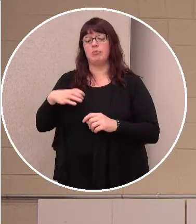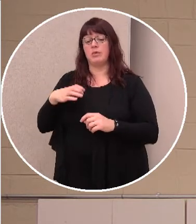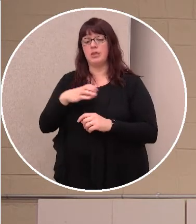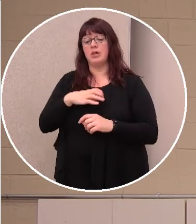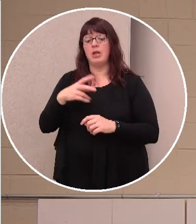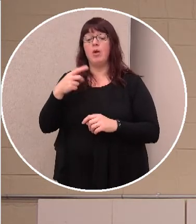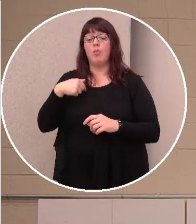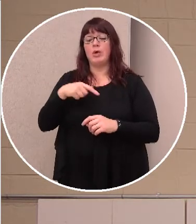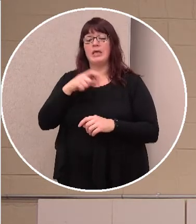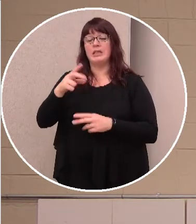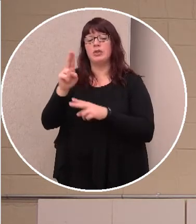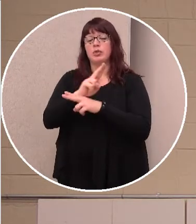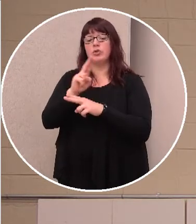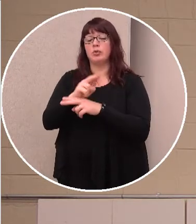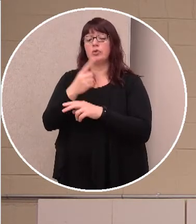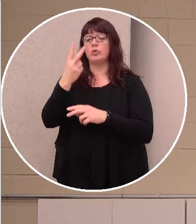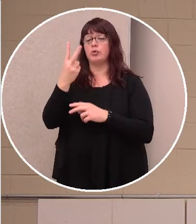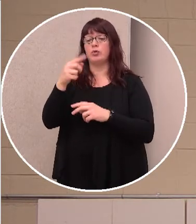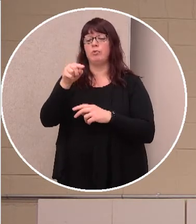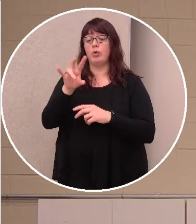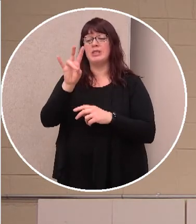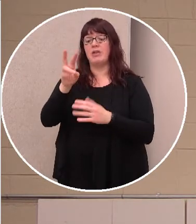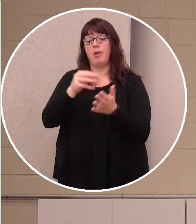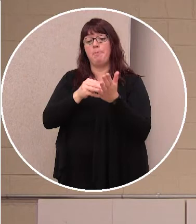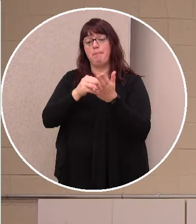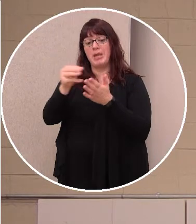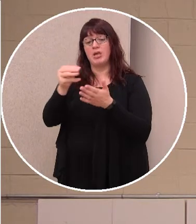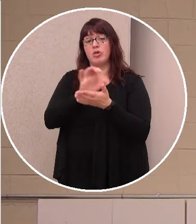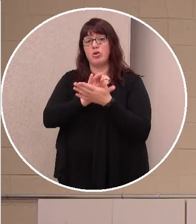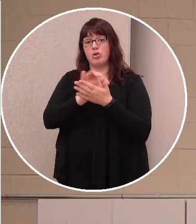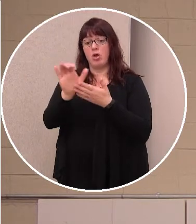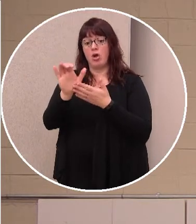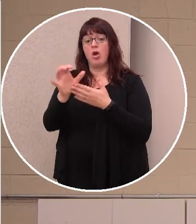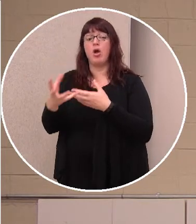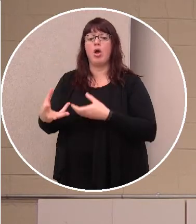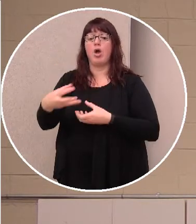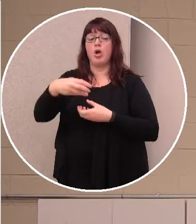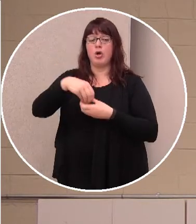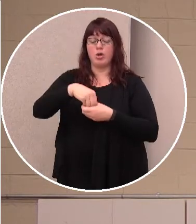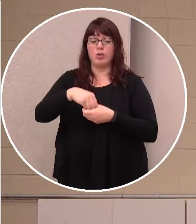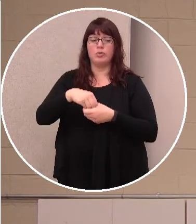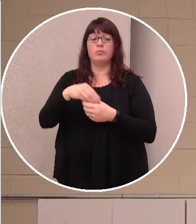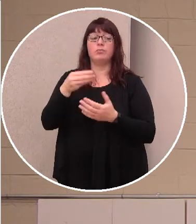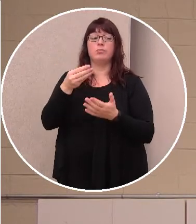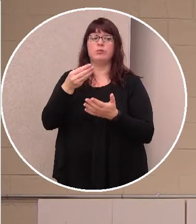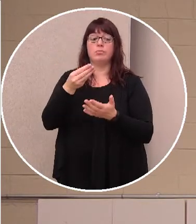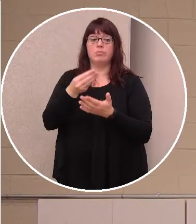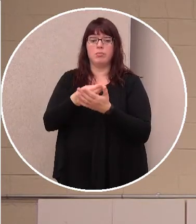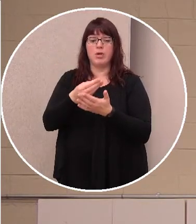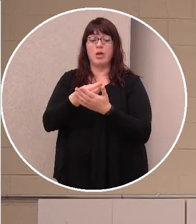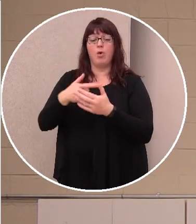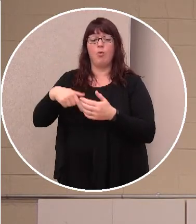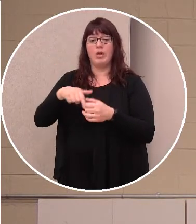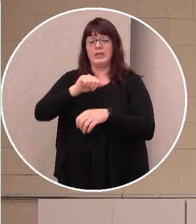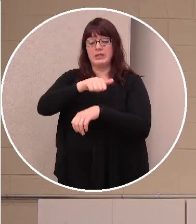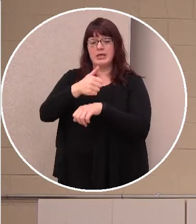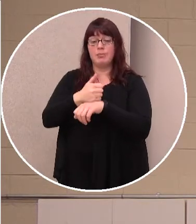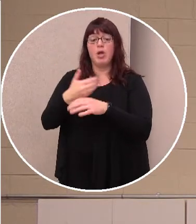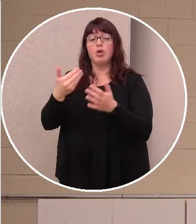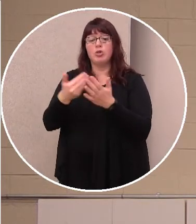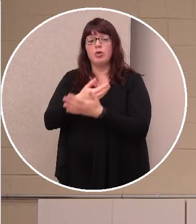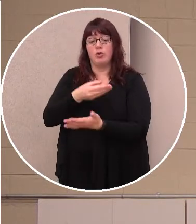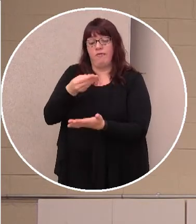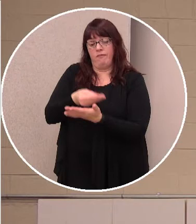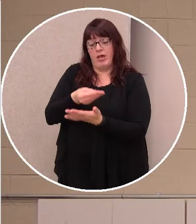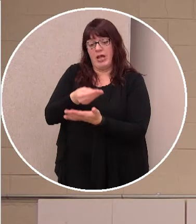$2.7 million in funds at its disposal, including restricted surplus, to acquire and implement a new financial management